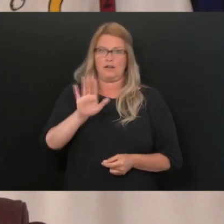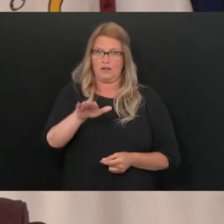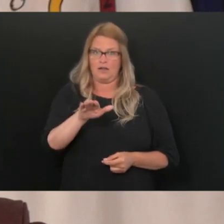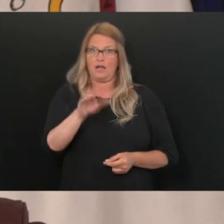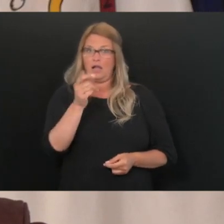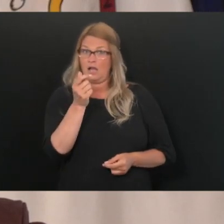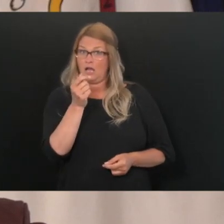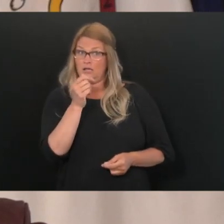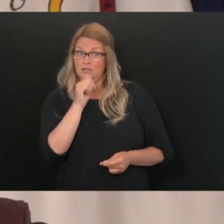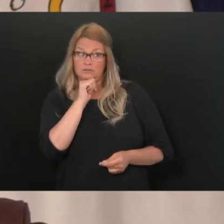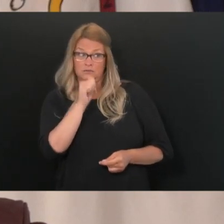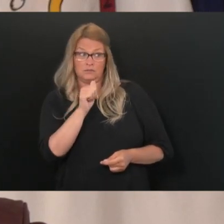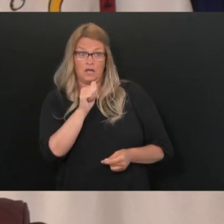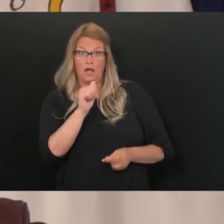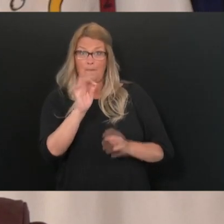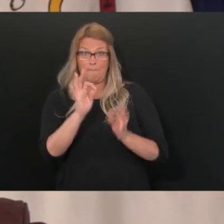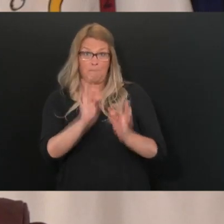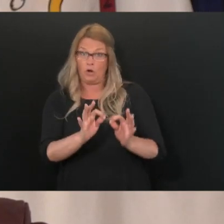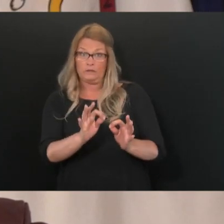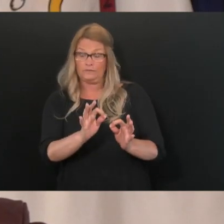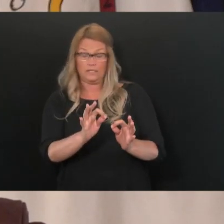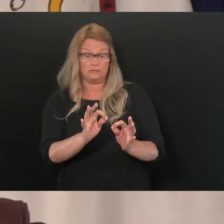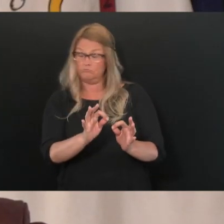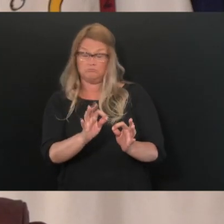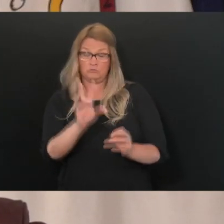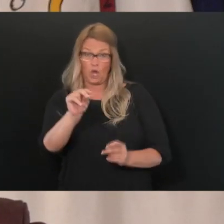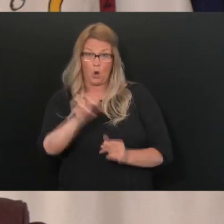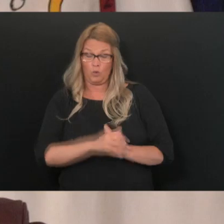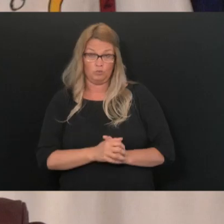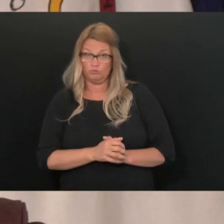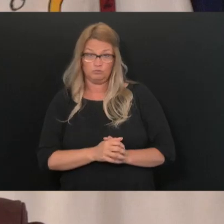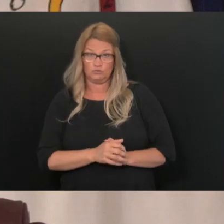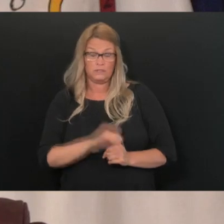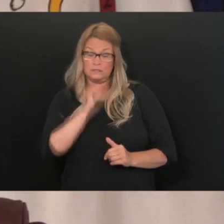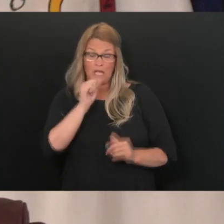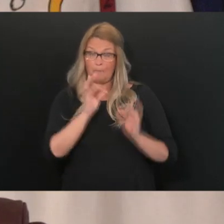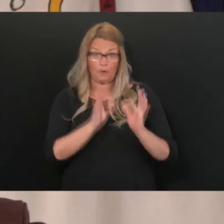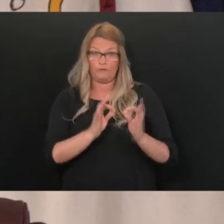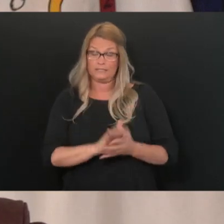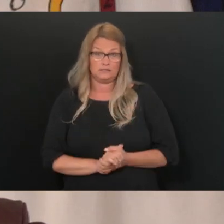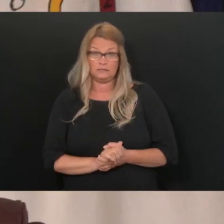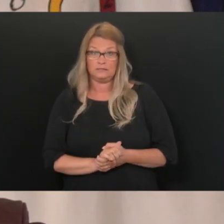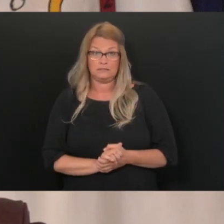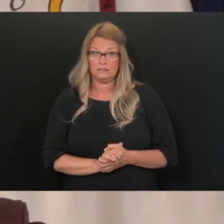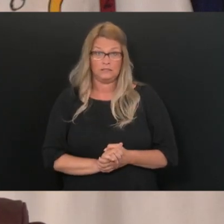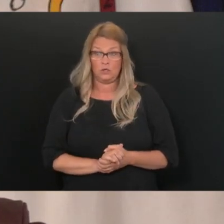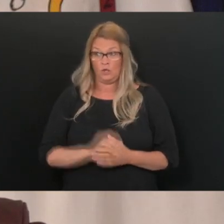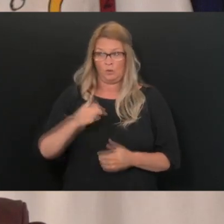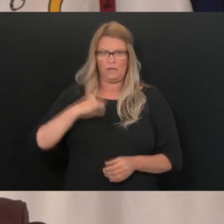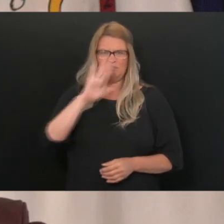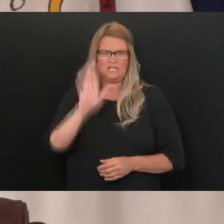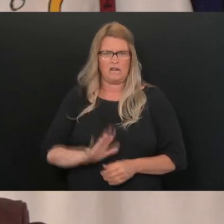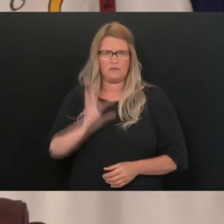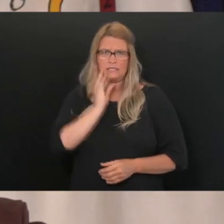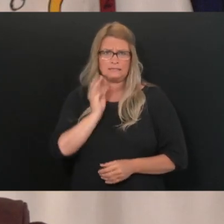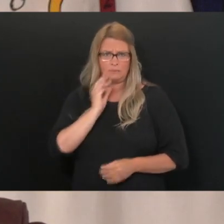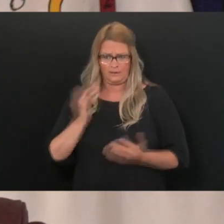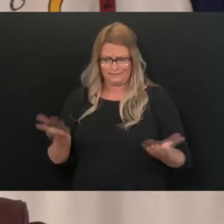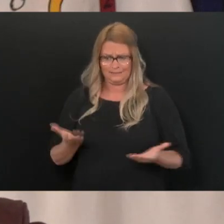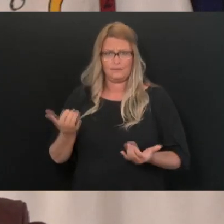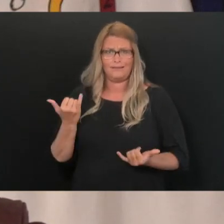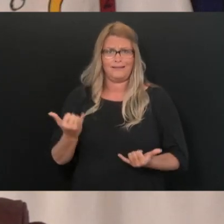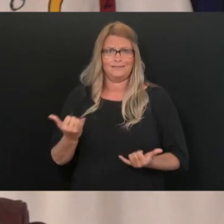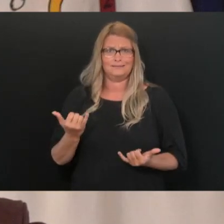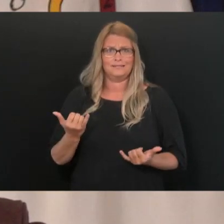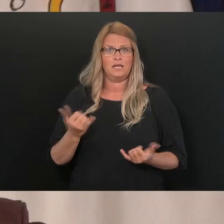it doesn't look absolutely perfect because it's not. No, there's no playbook. Nobody's ever done this before. But we're watching